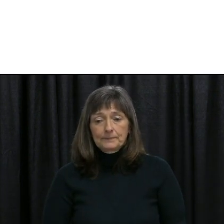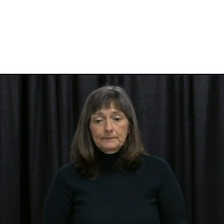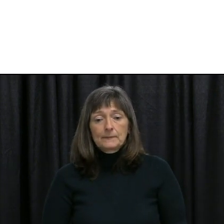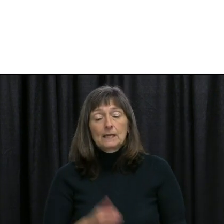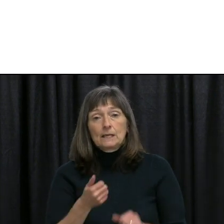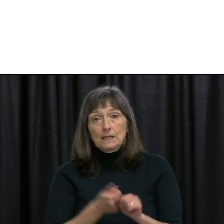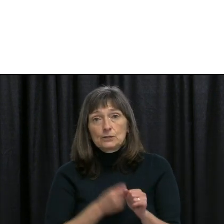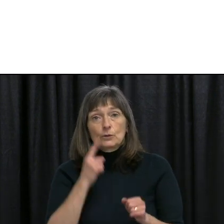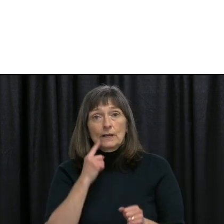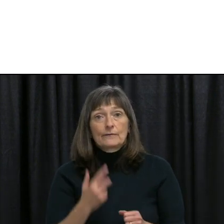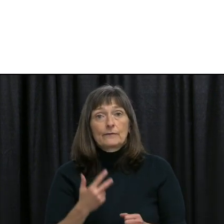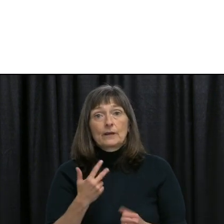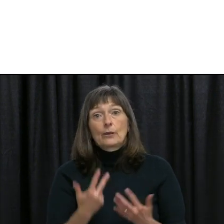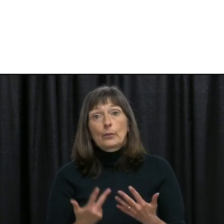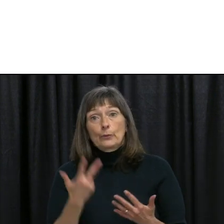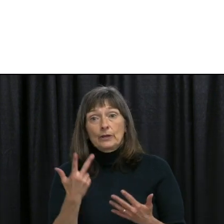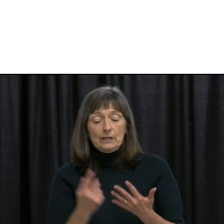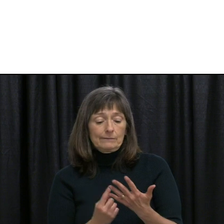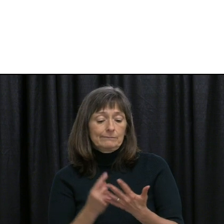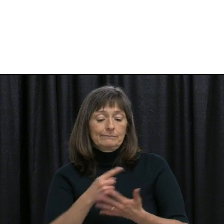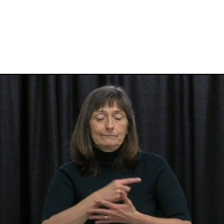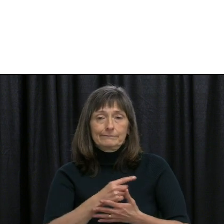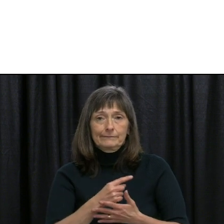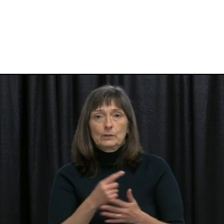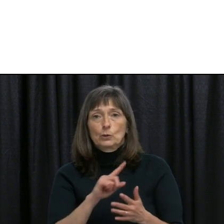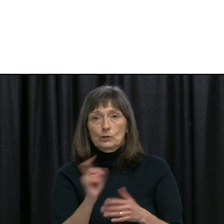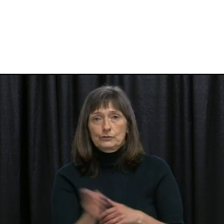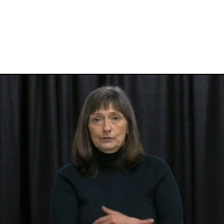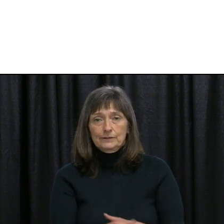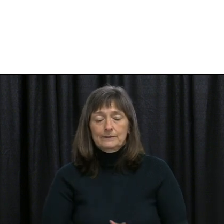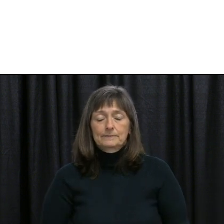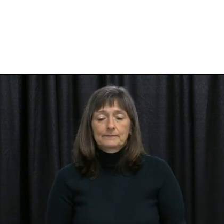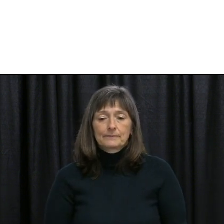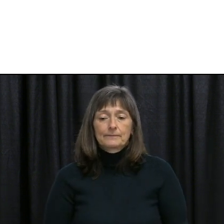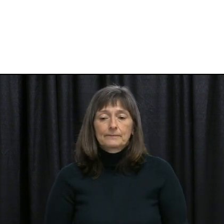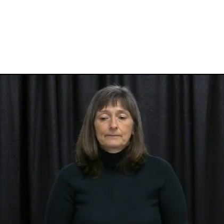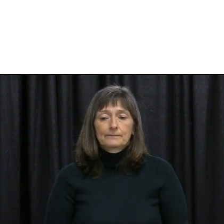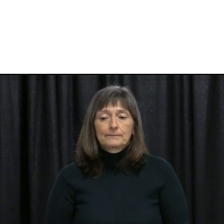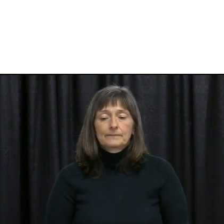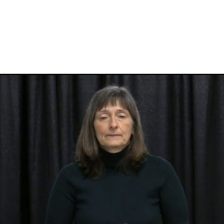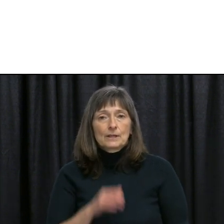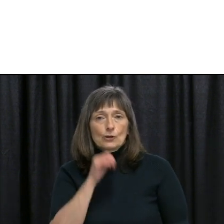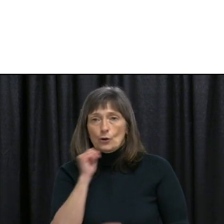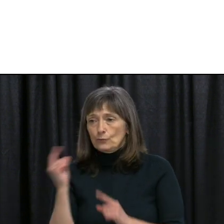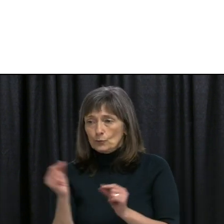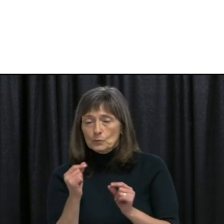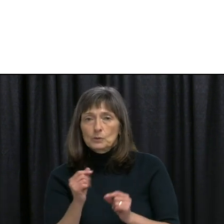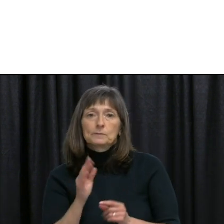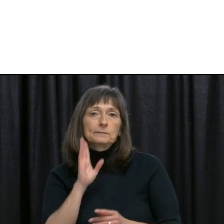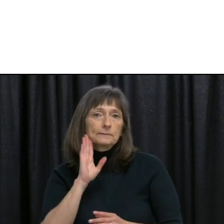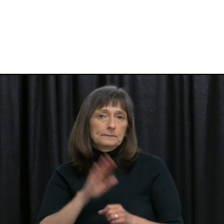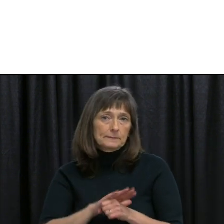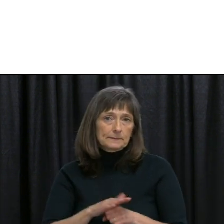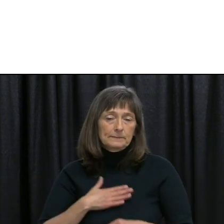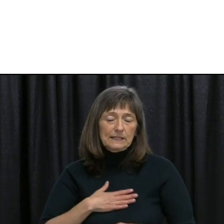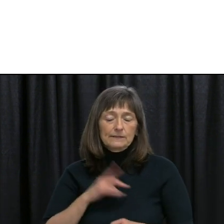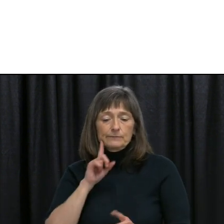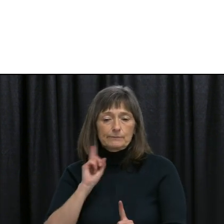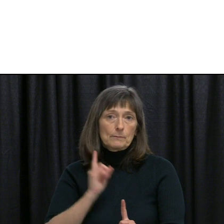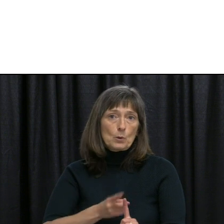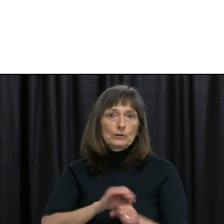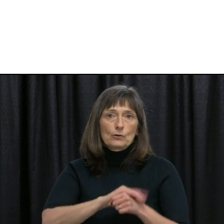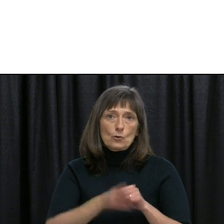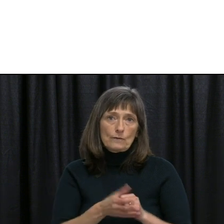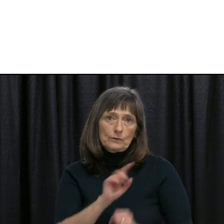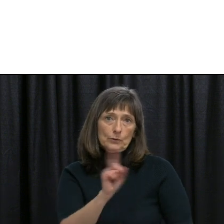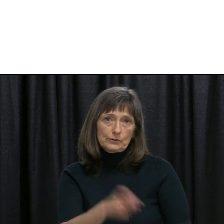have the opportunity to ask 2 questions and 1 follow-up. We suggest that you not ask rumor-based questions. The purpose of these briefings is to